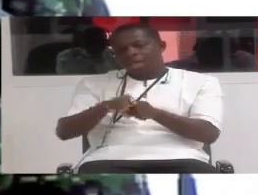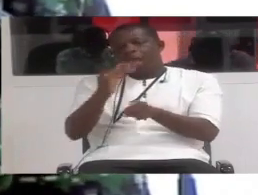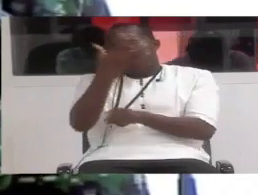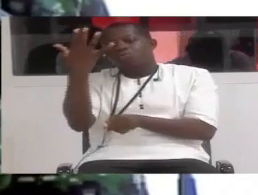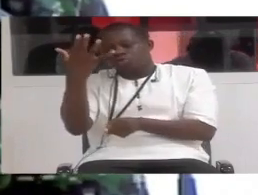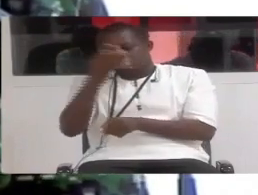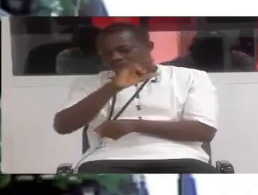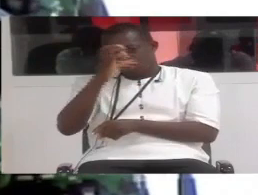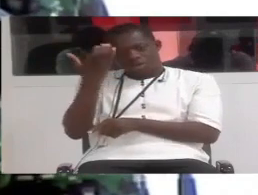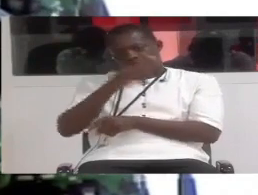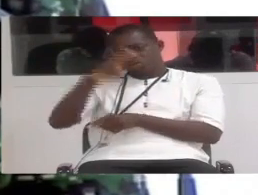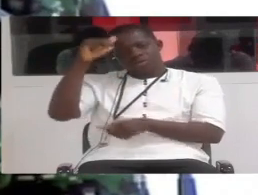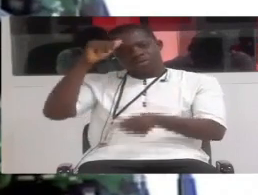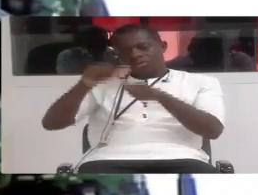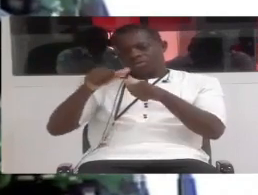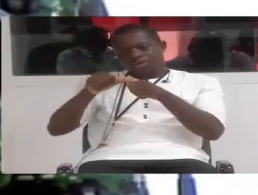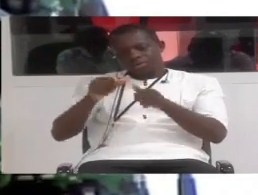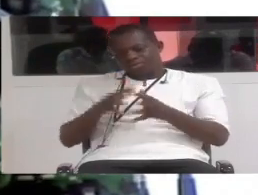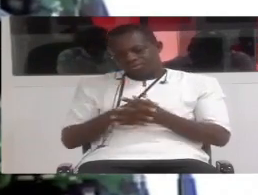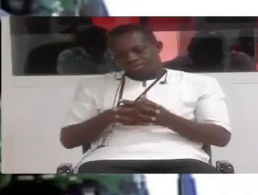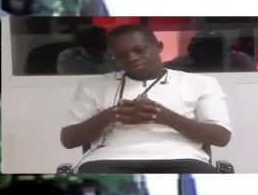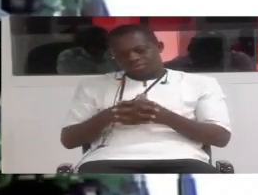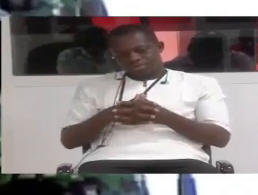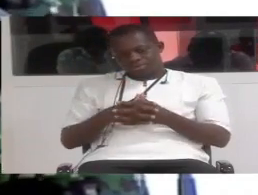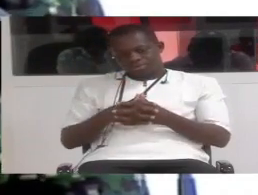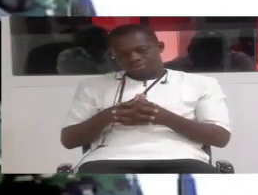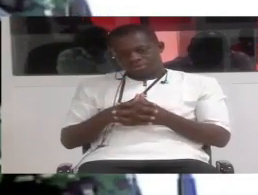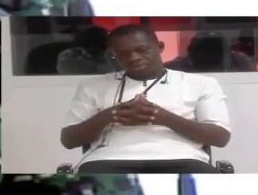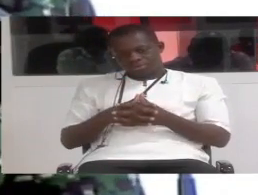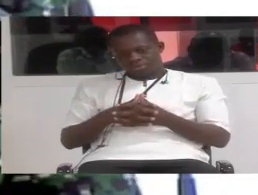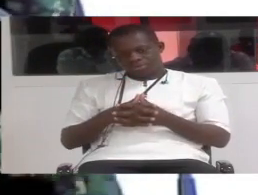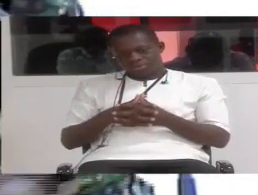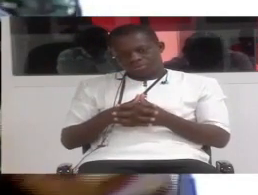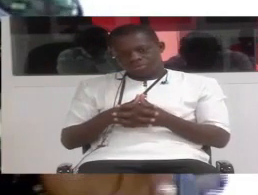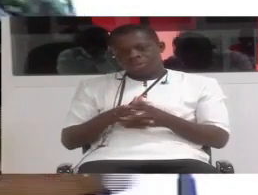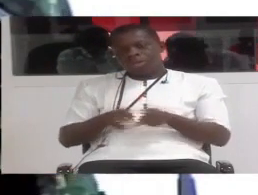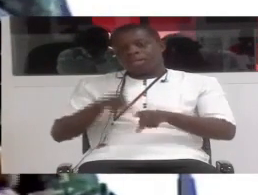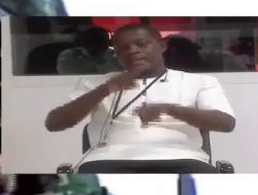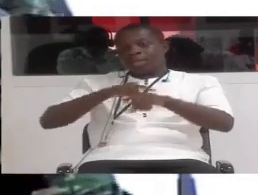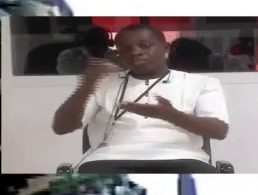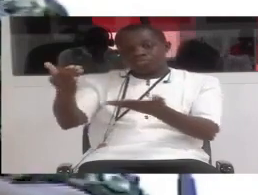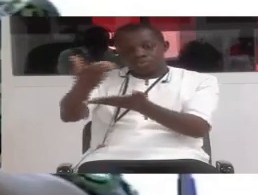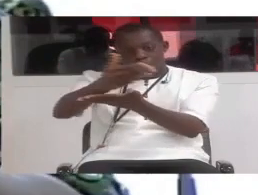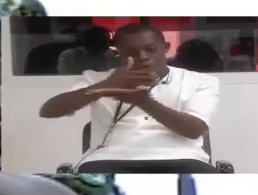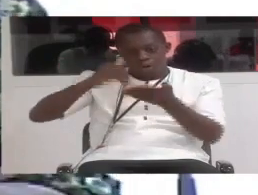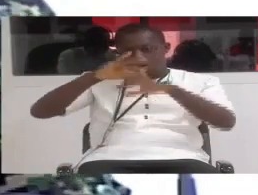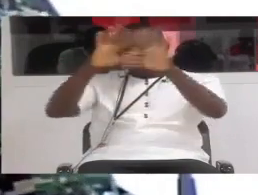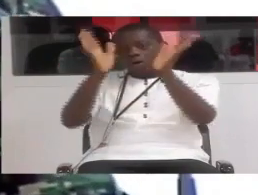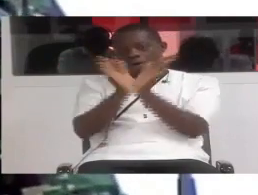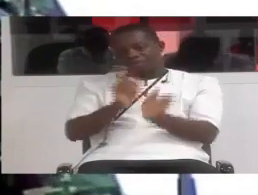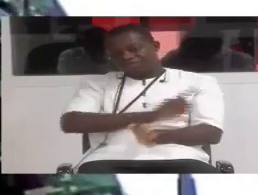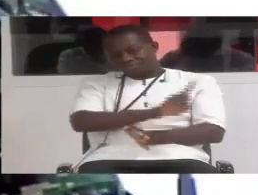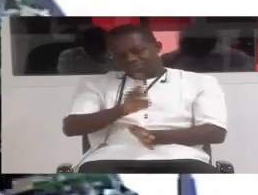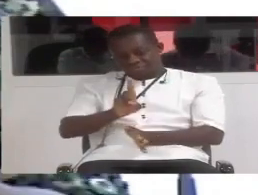la won xawma ko. Gambian currency, but I cannot tell how much it was. Diko bañ jëlé loolu yépp. Because when we took all of